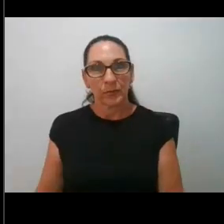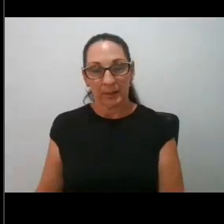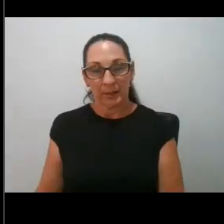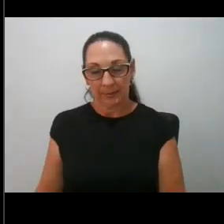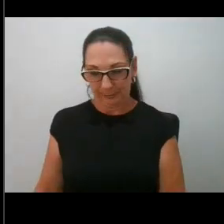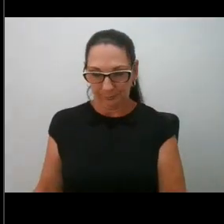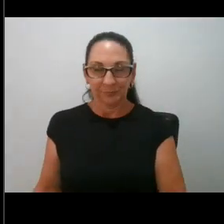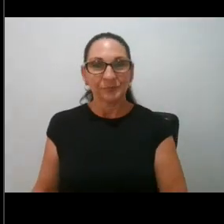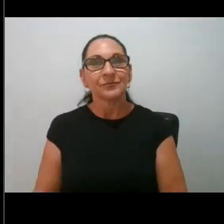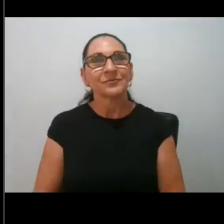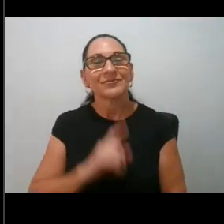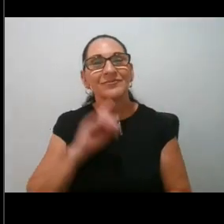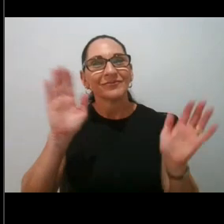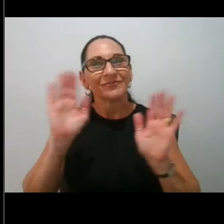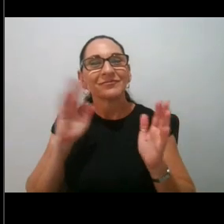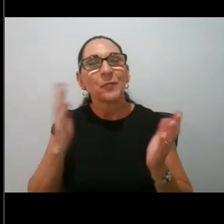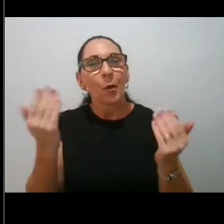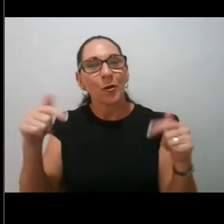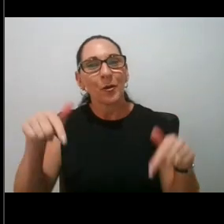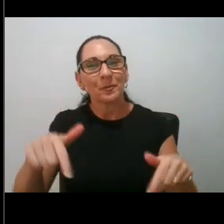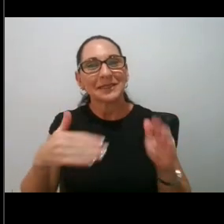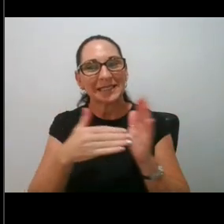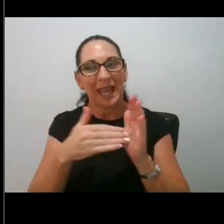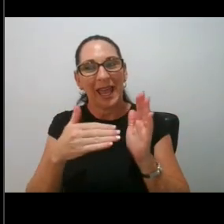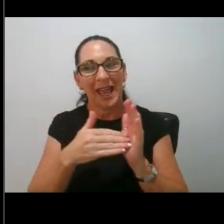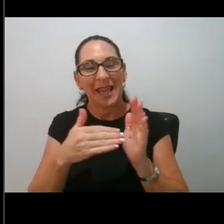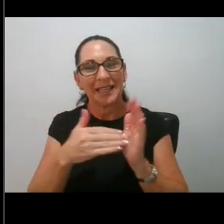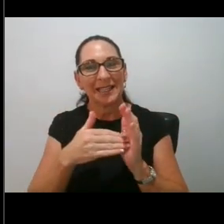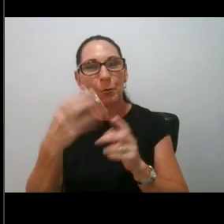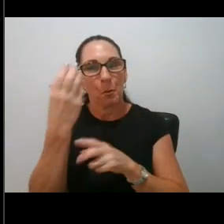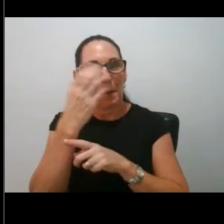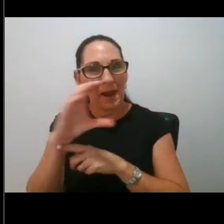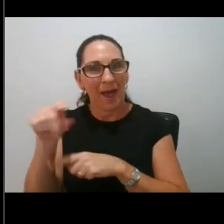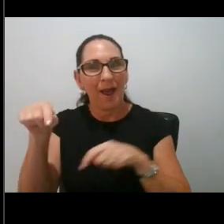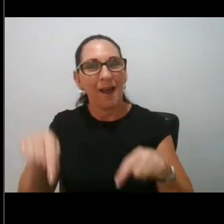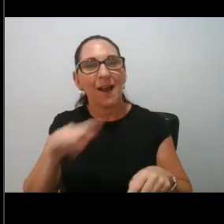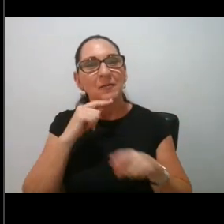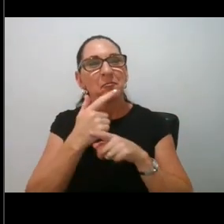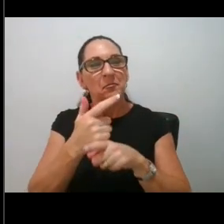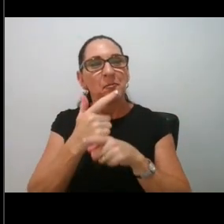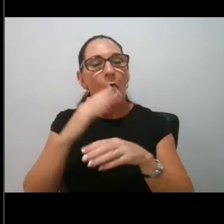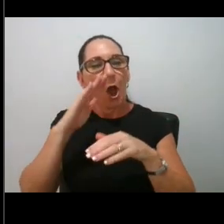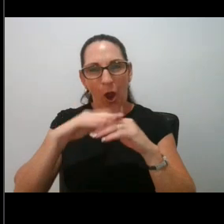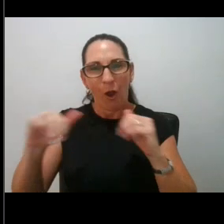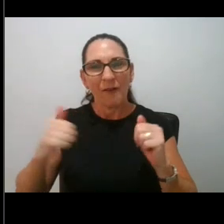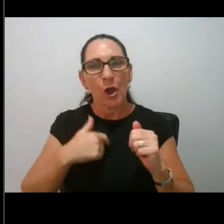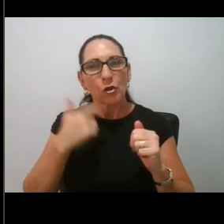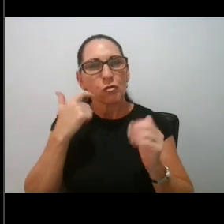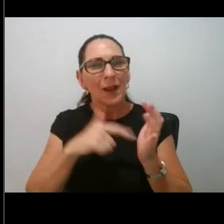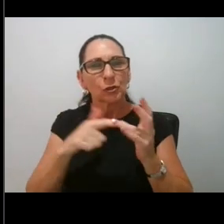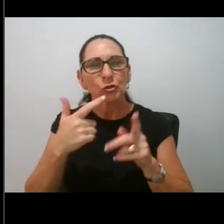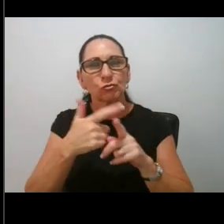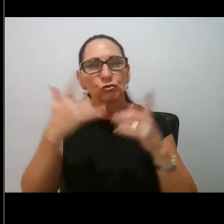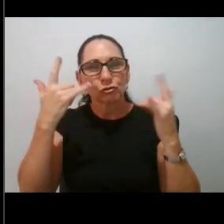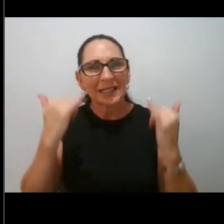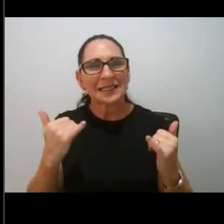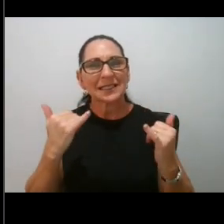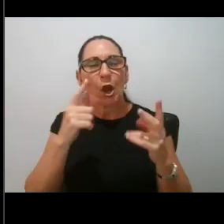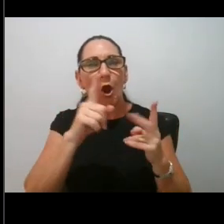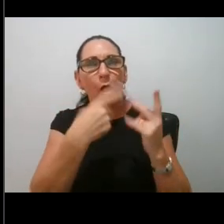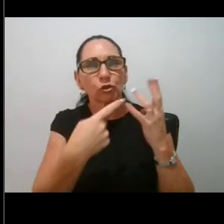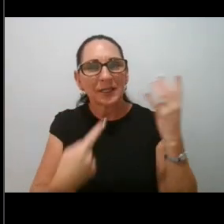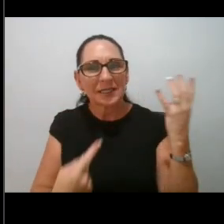Hello and welcome to today's webinar, which is Unlocking Justice Alternatives, Restorative Justice Conferencing with Adults